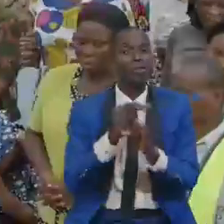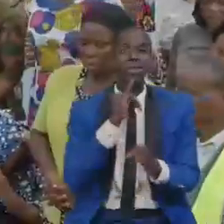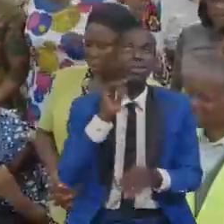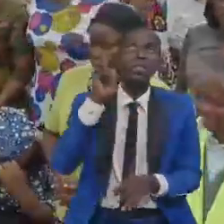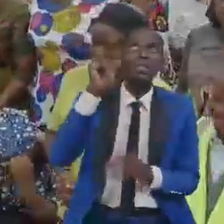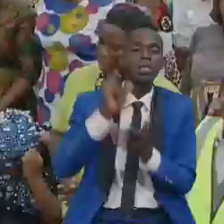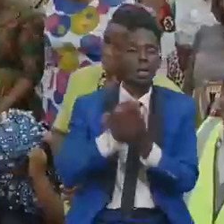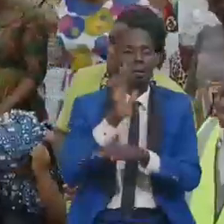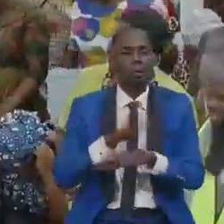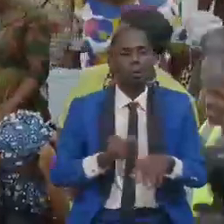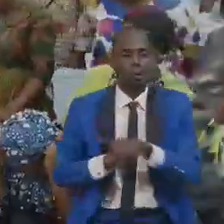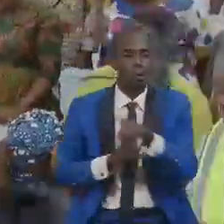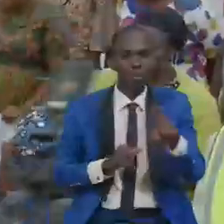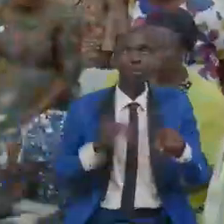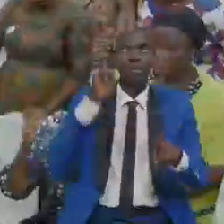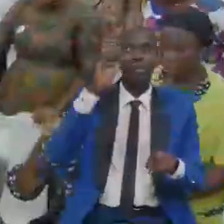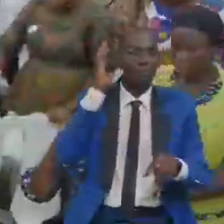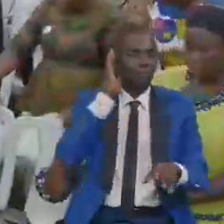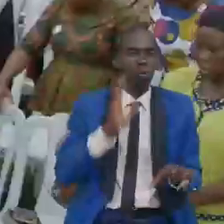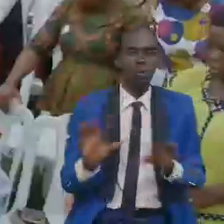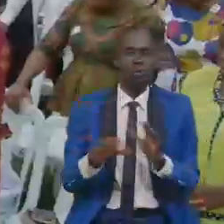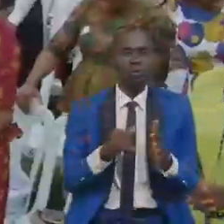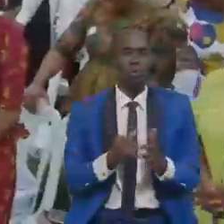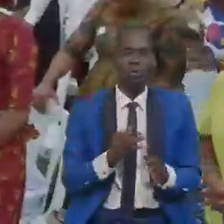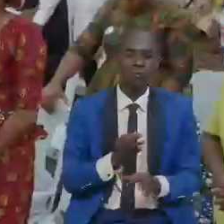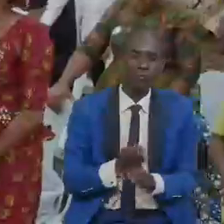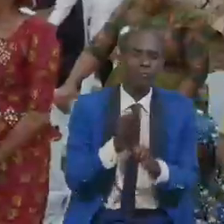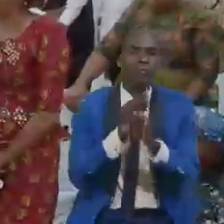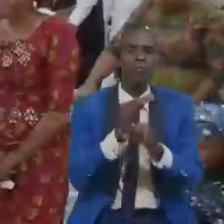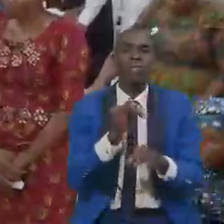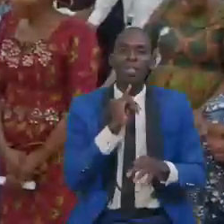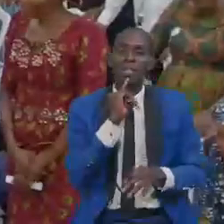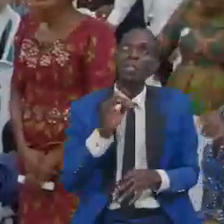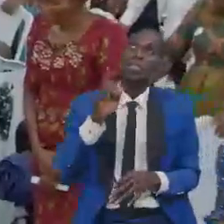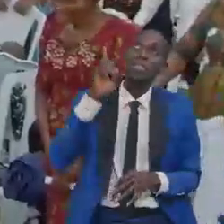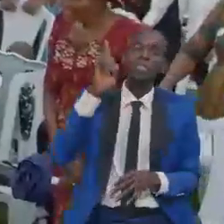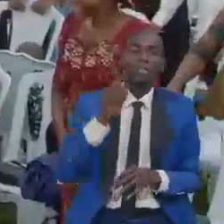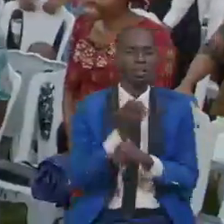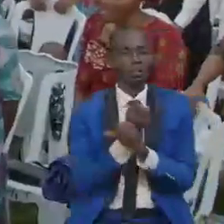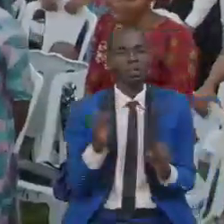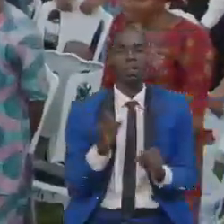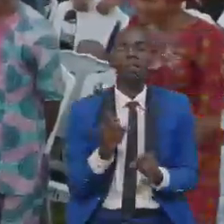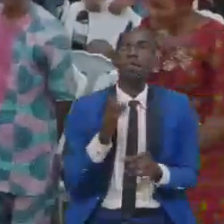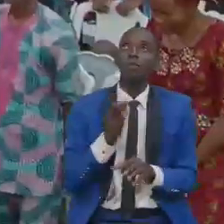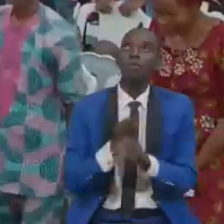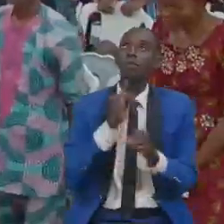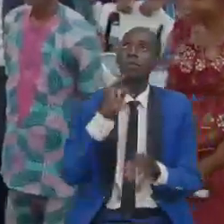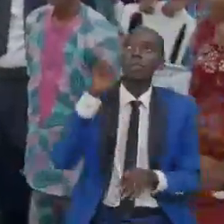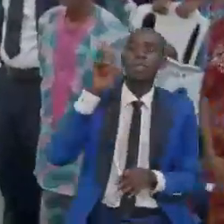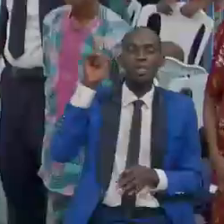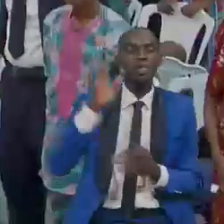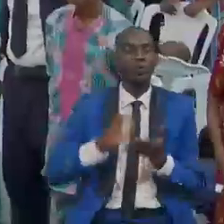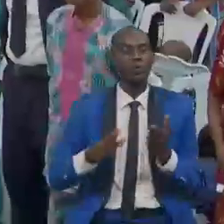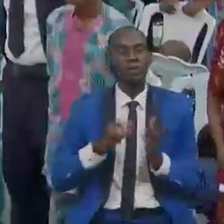he will do it faithful Faithfully see he says Faithfully see he forgives